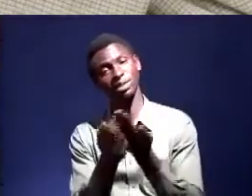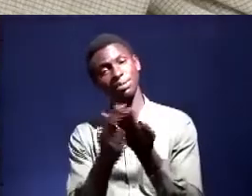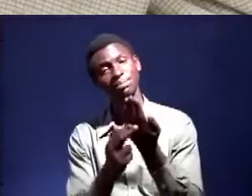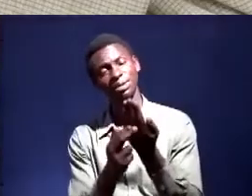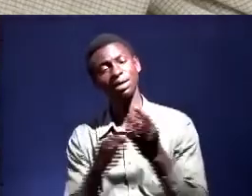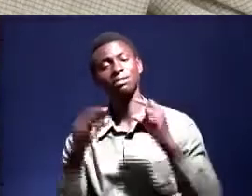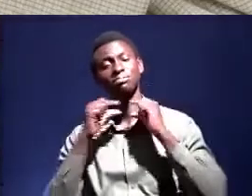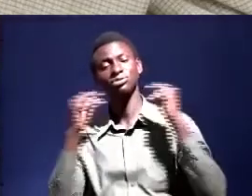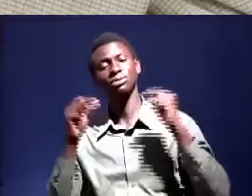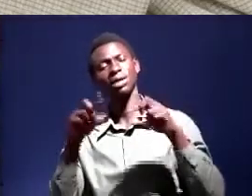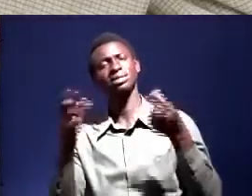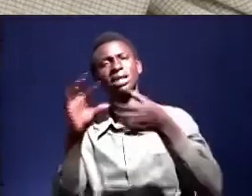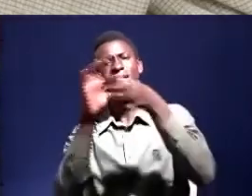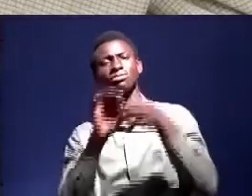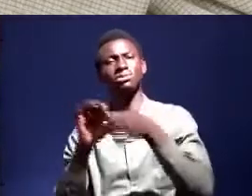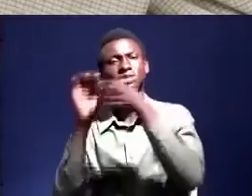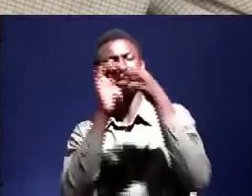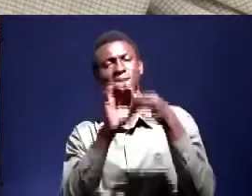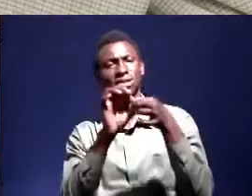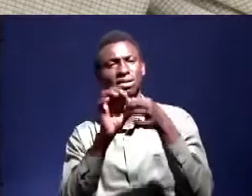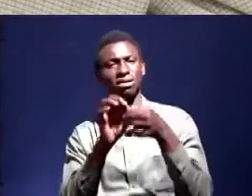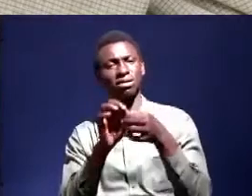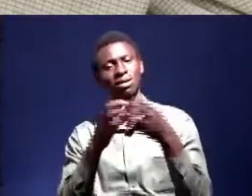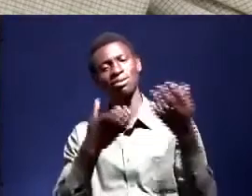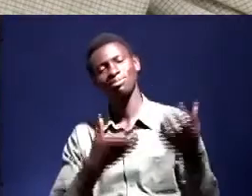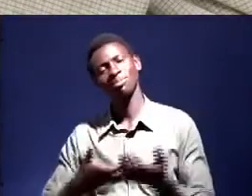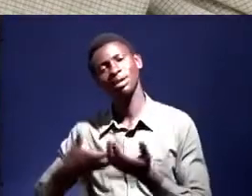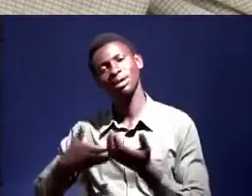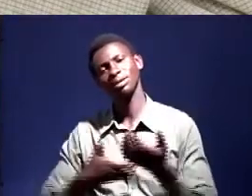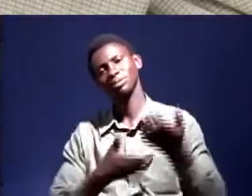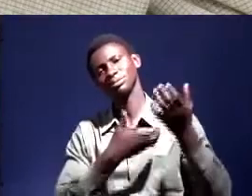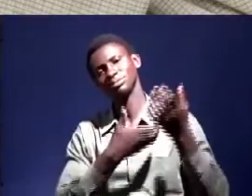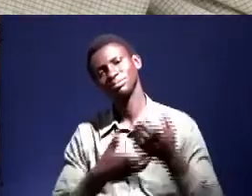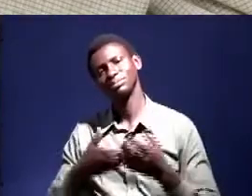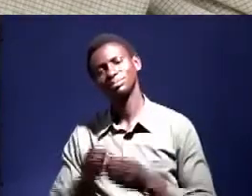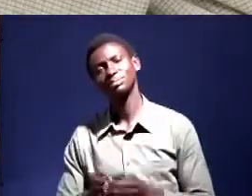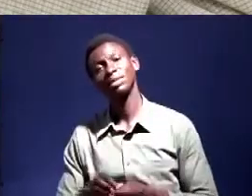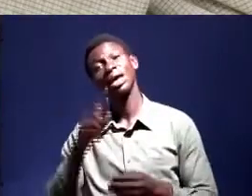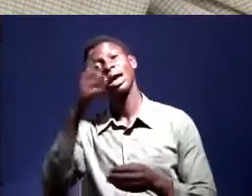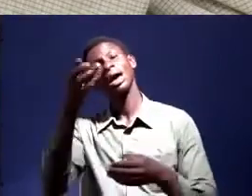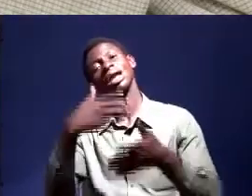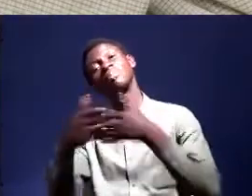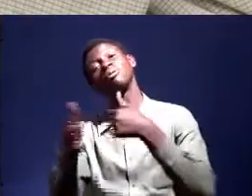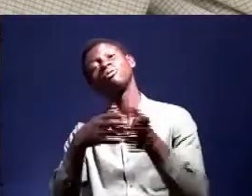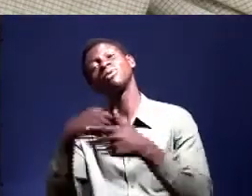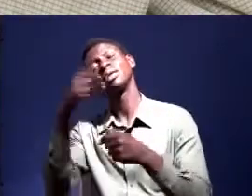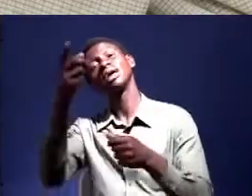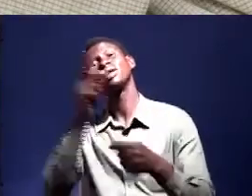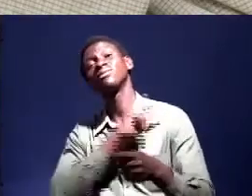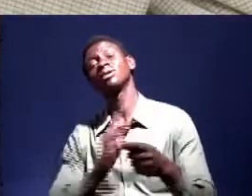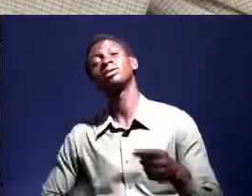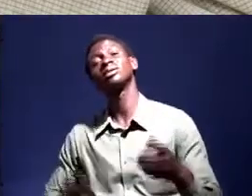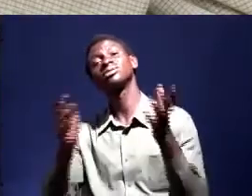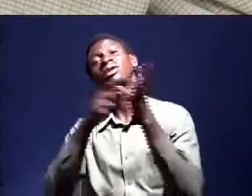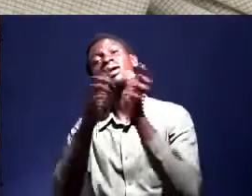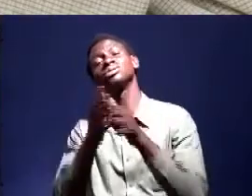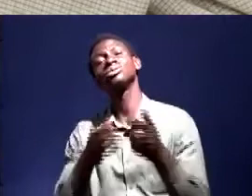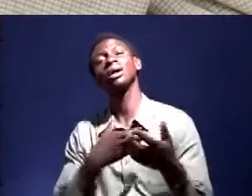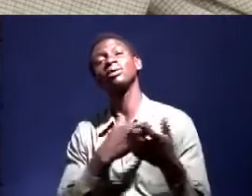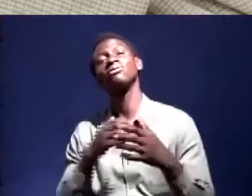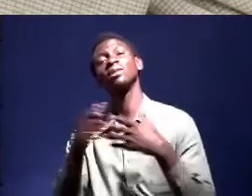Jesus is calling you. You're sorry about